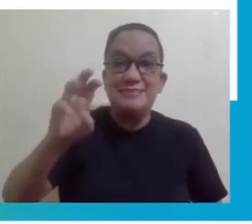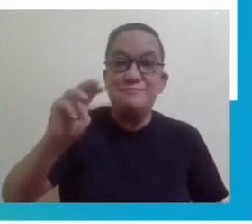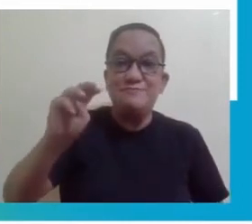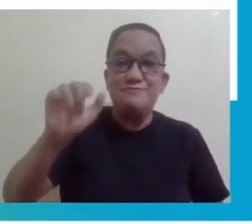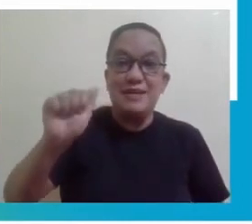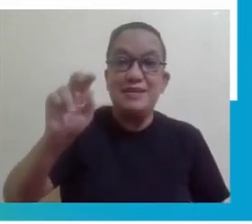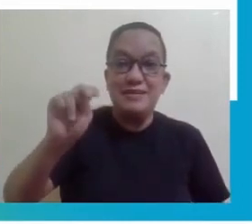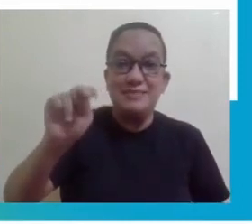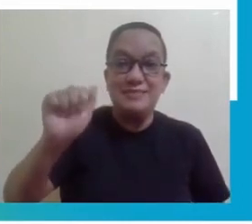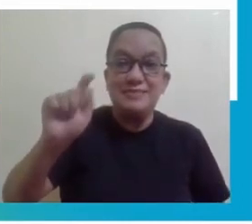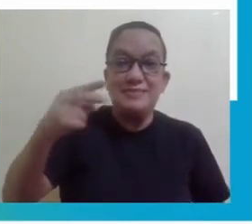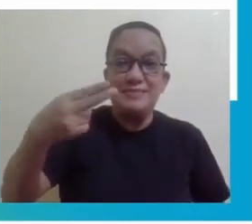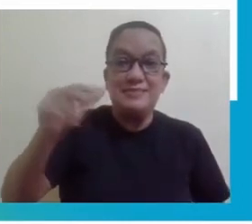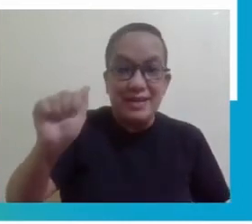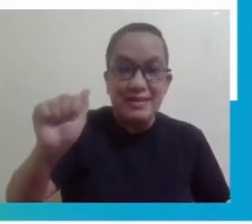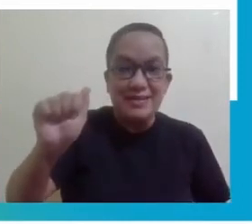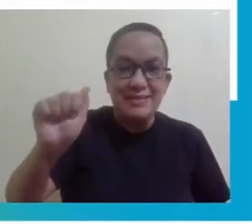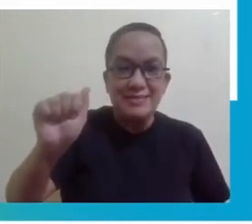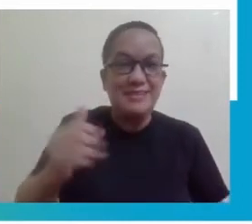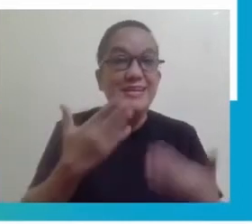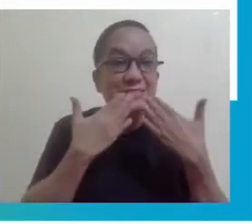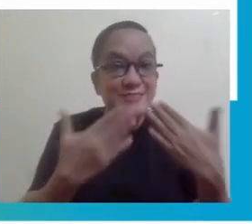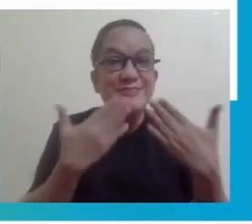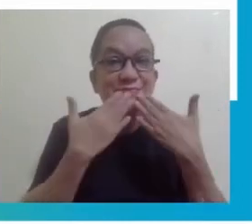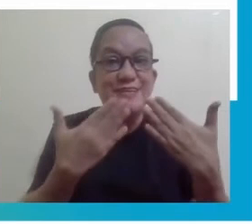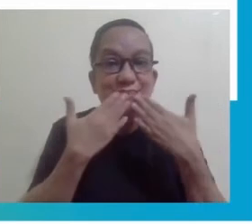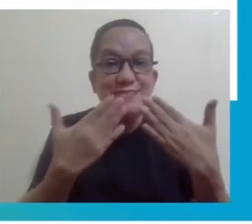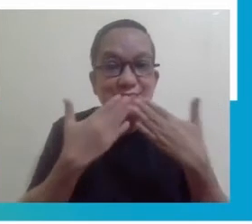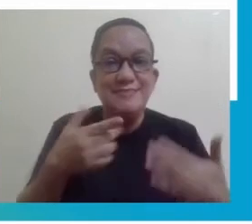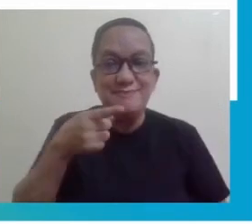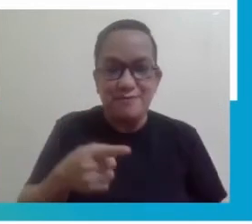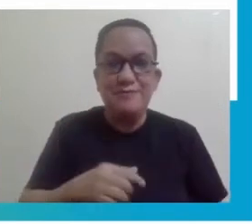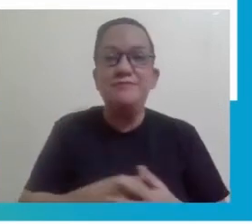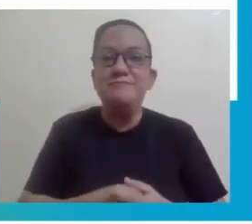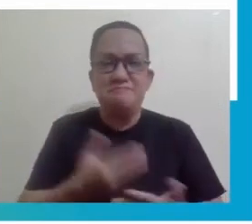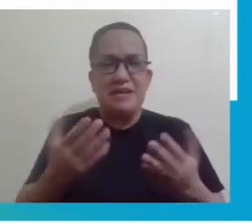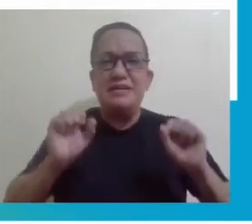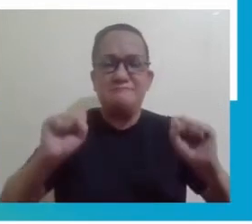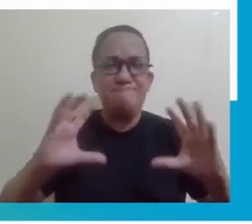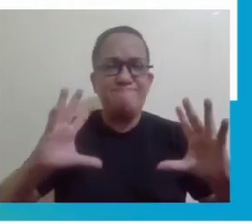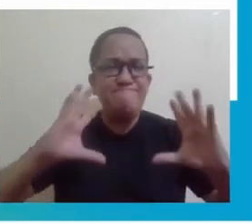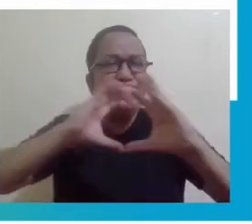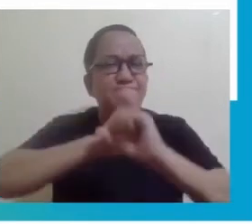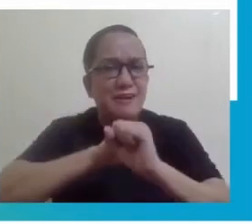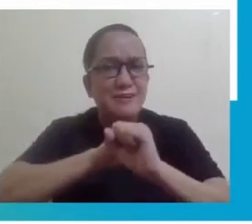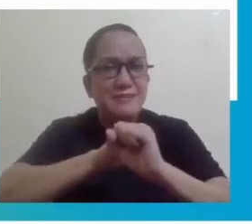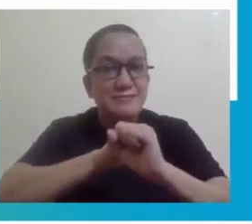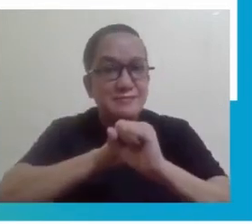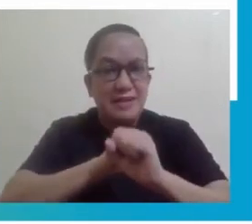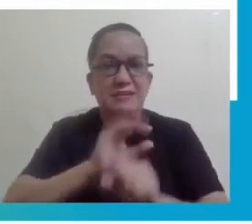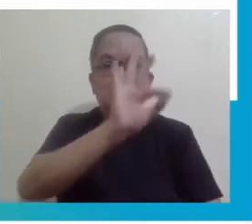and Ryan. Maybe, Mr. President, I can quickly summarize in the interest of time, asking for a commitment in